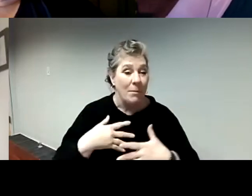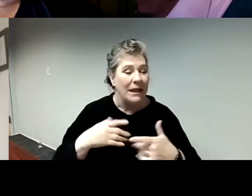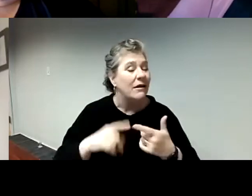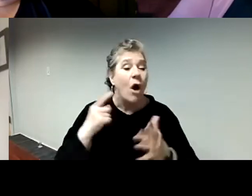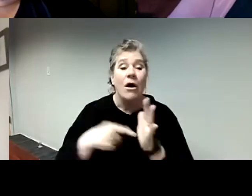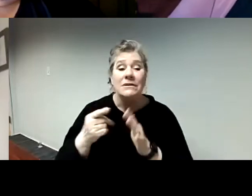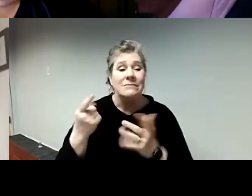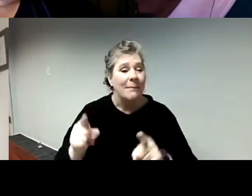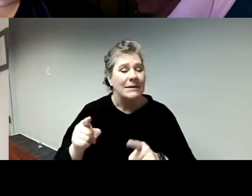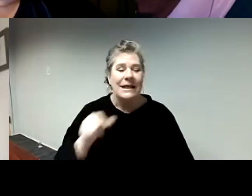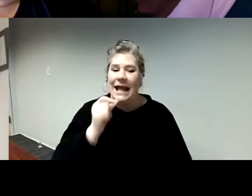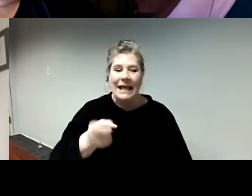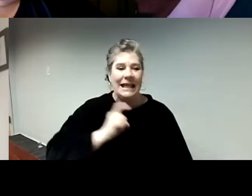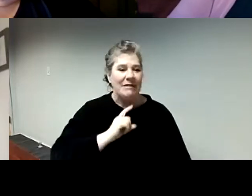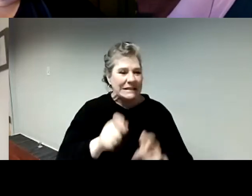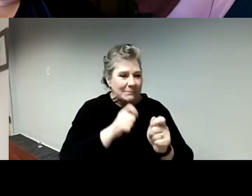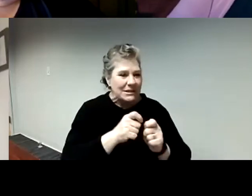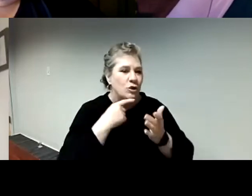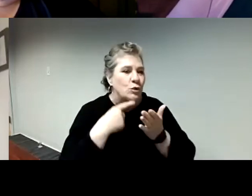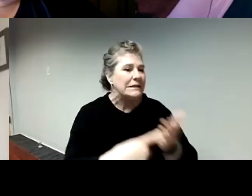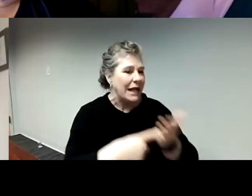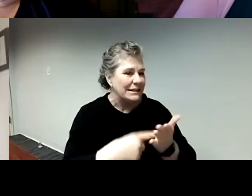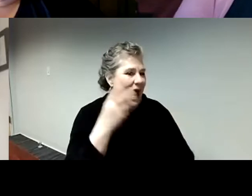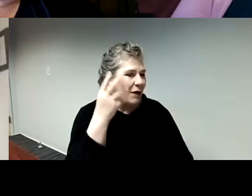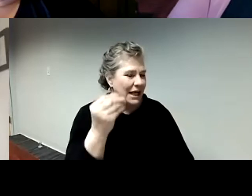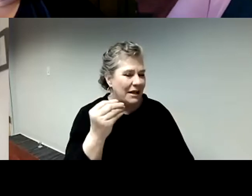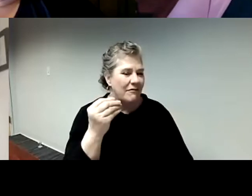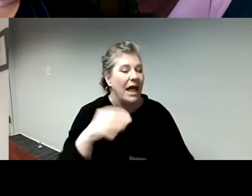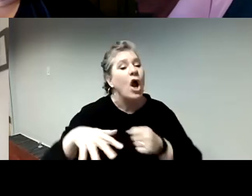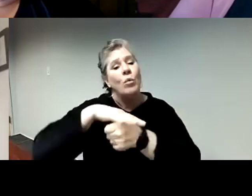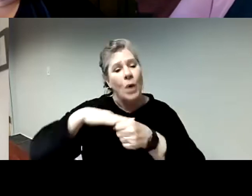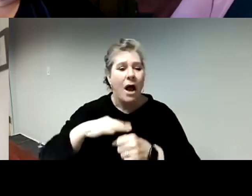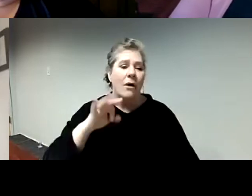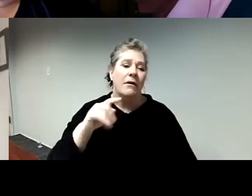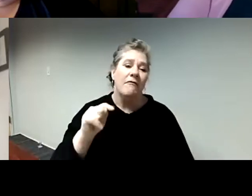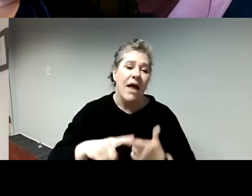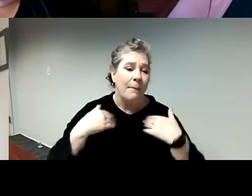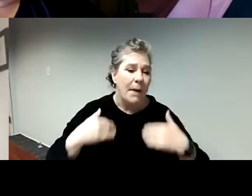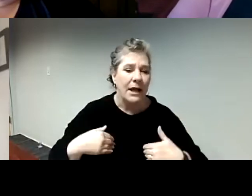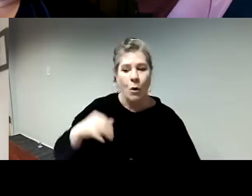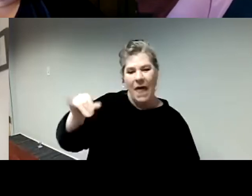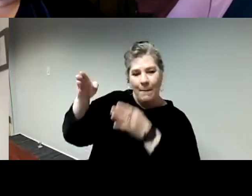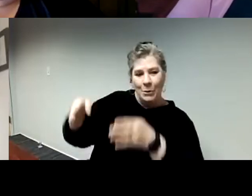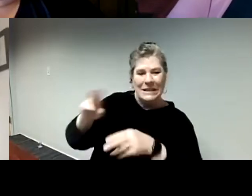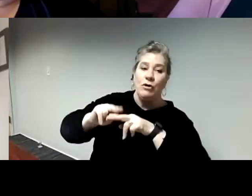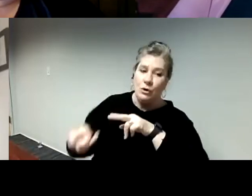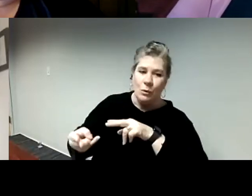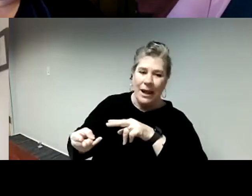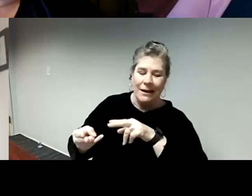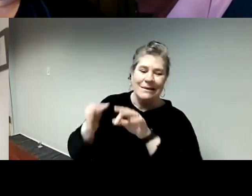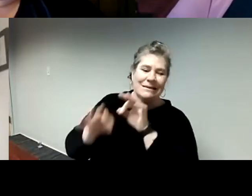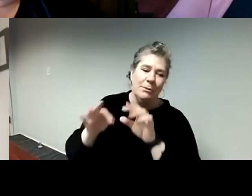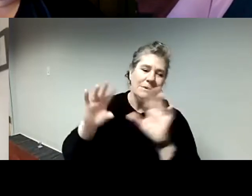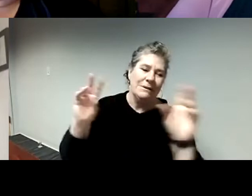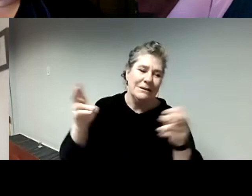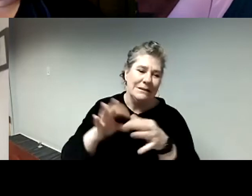given cases to discuss outside for around fat bodies outside of, oh, this person just needs to lose weight, or their